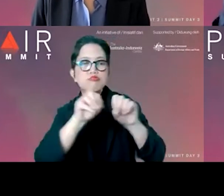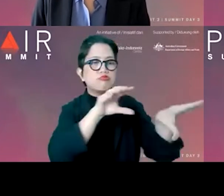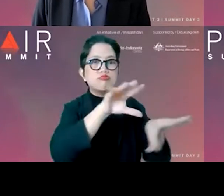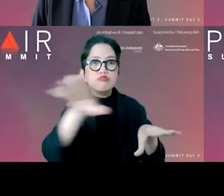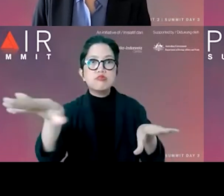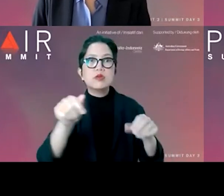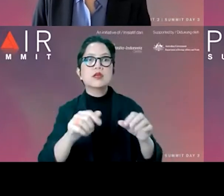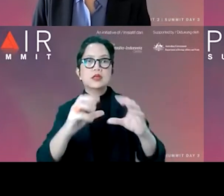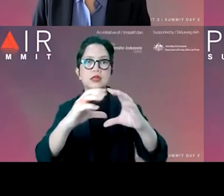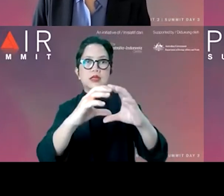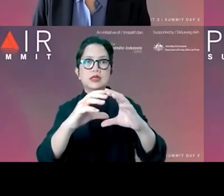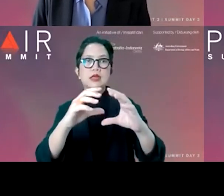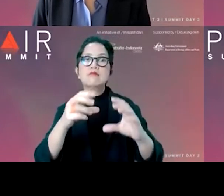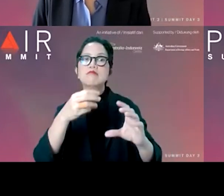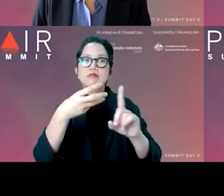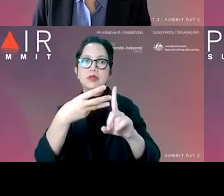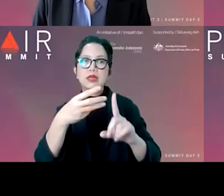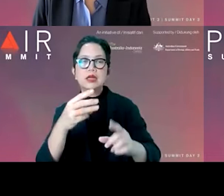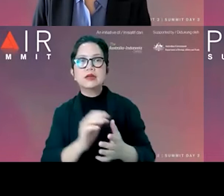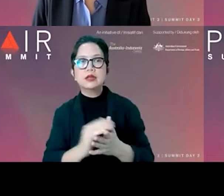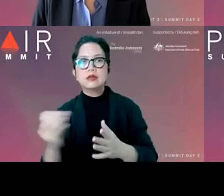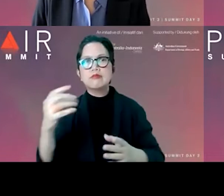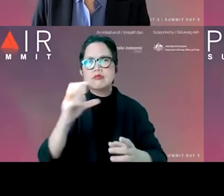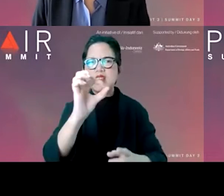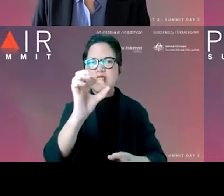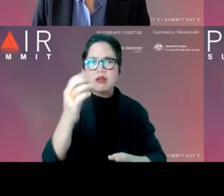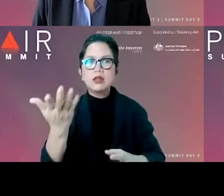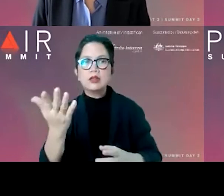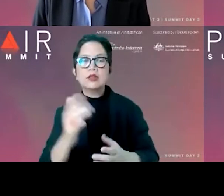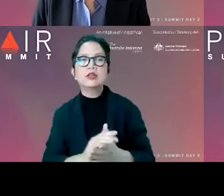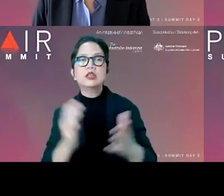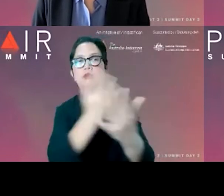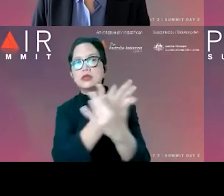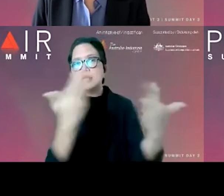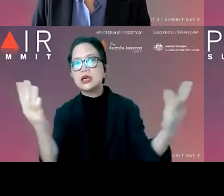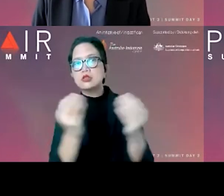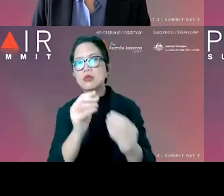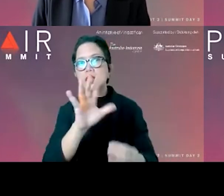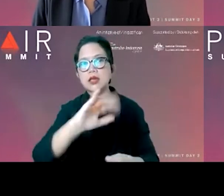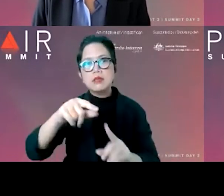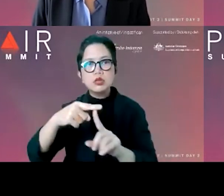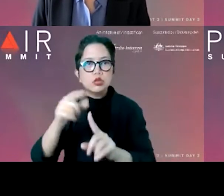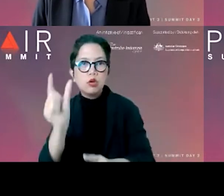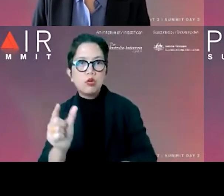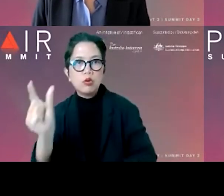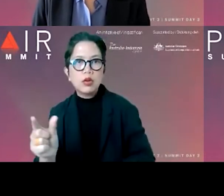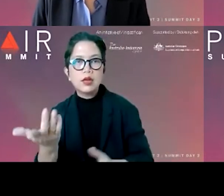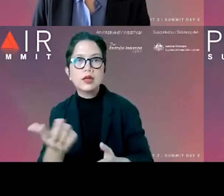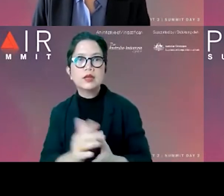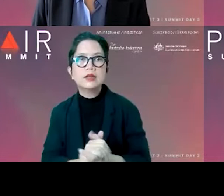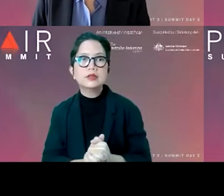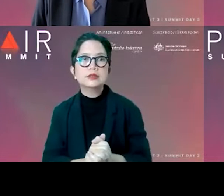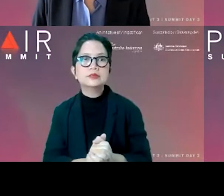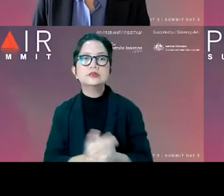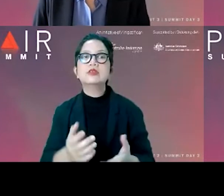Each region has a population of 5 million, 100 hospital beds, 10 ICU beds, and a customer demand of 100